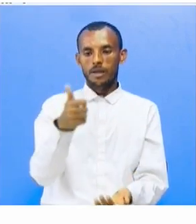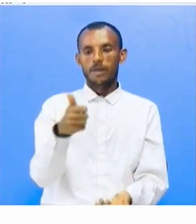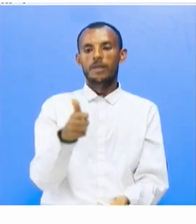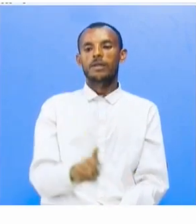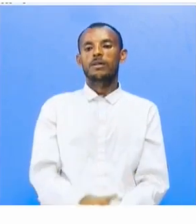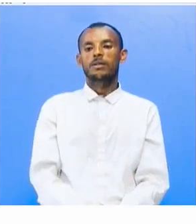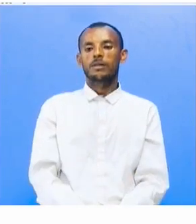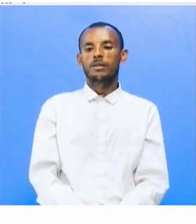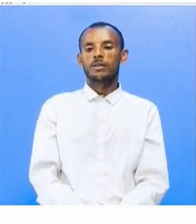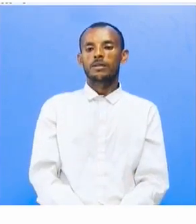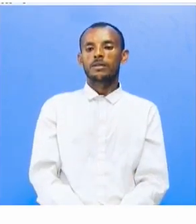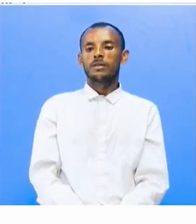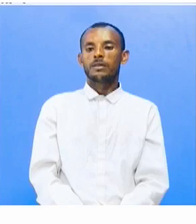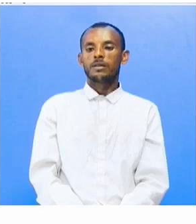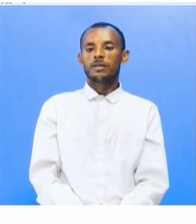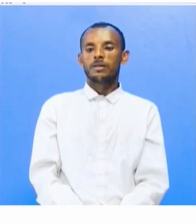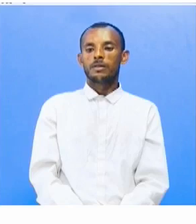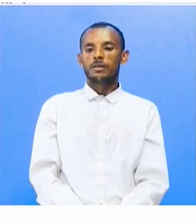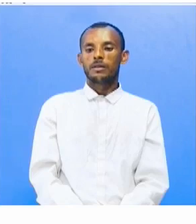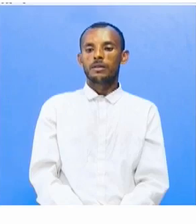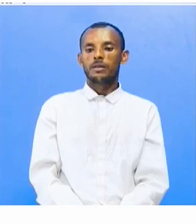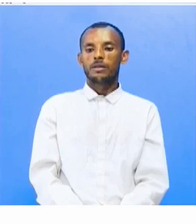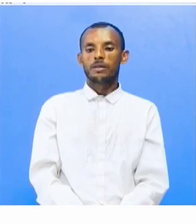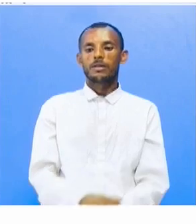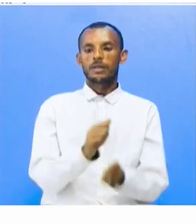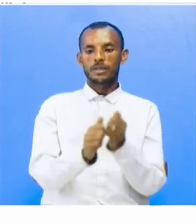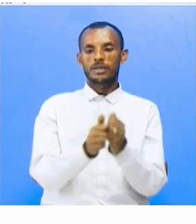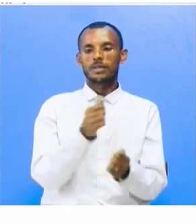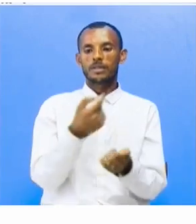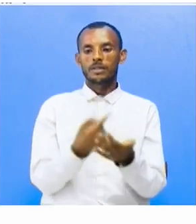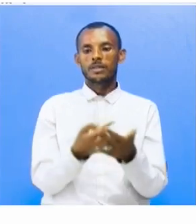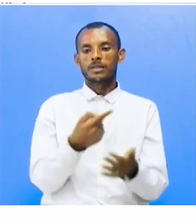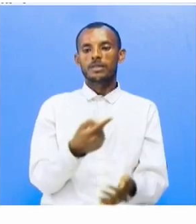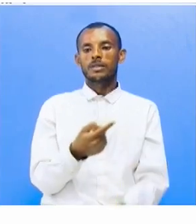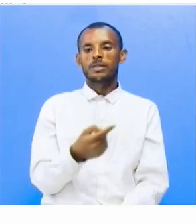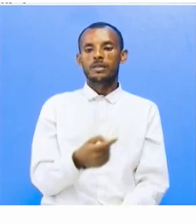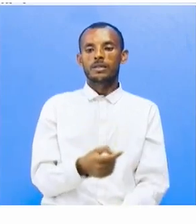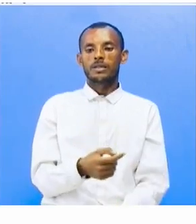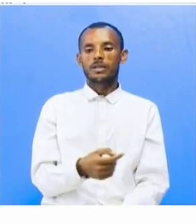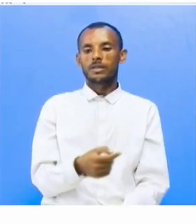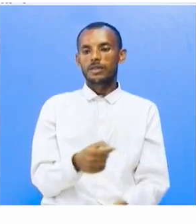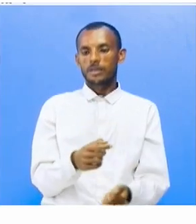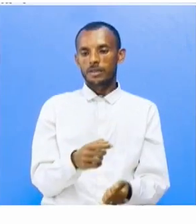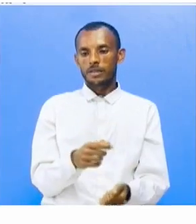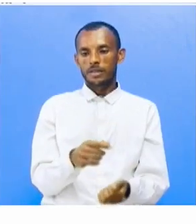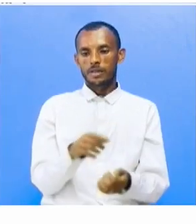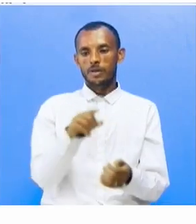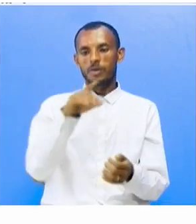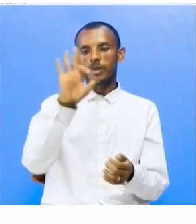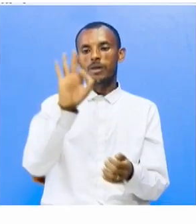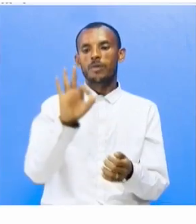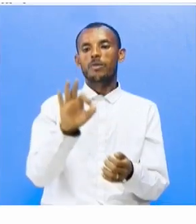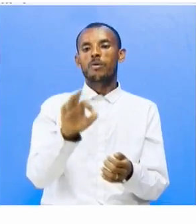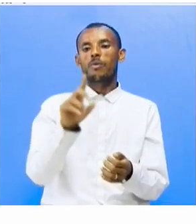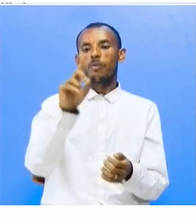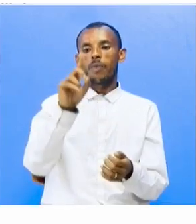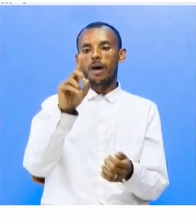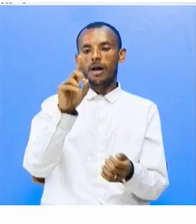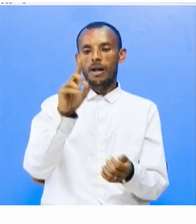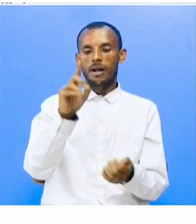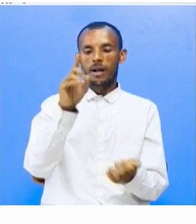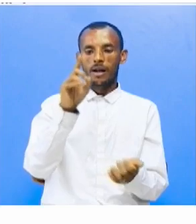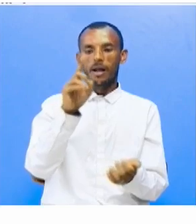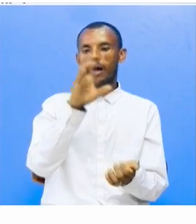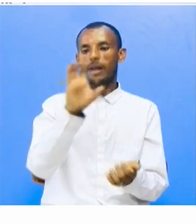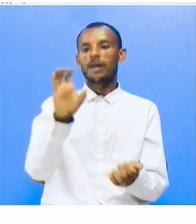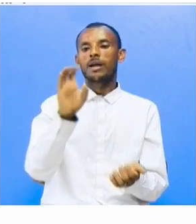1,210. So I can cancel this 0 and 0 by 0, and you have 121.